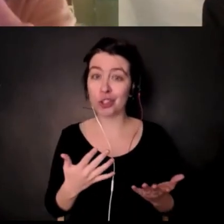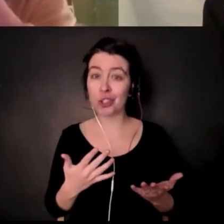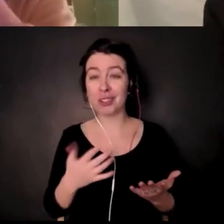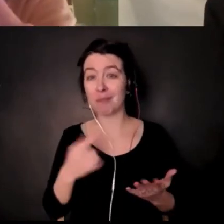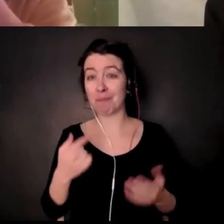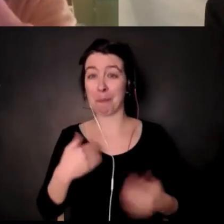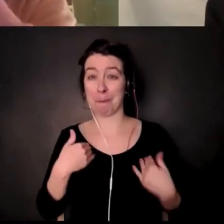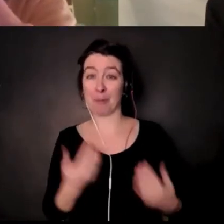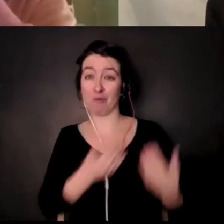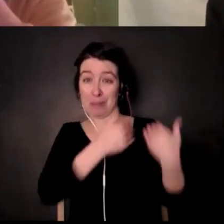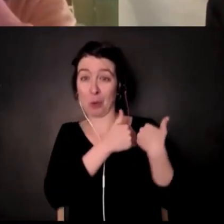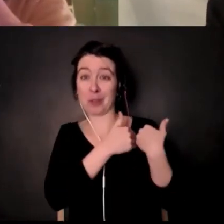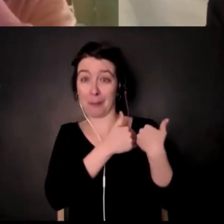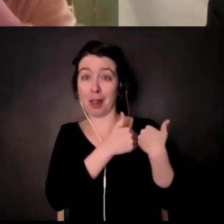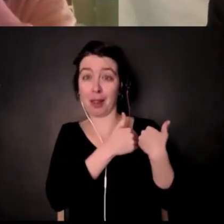So